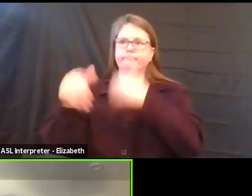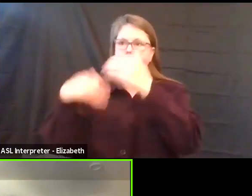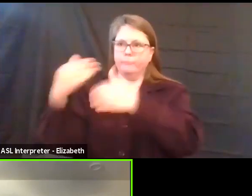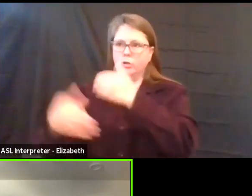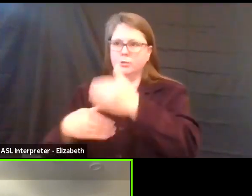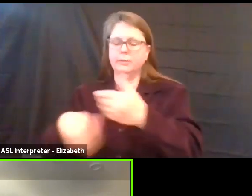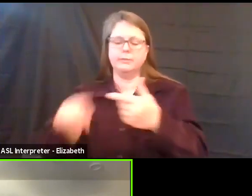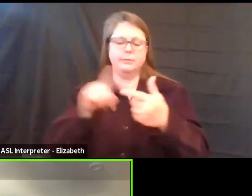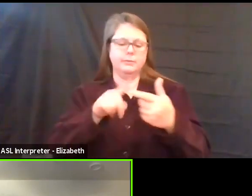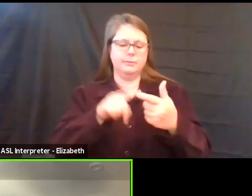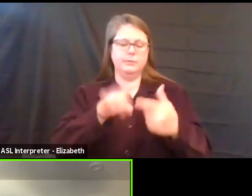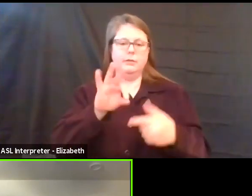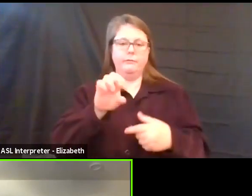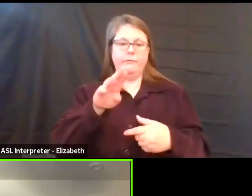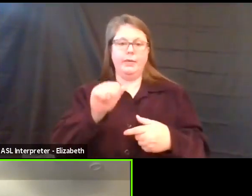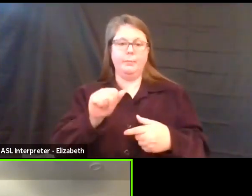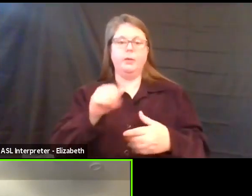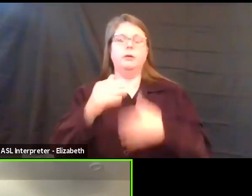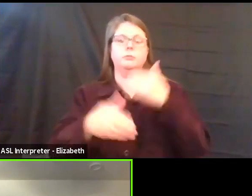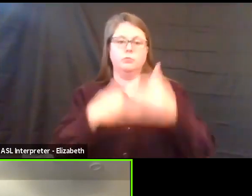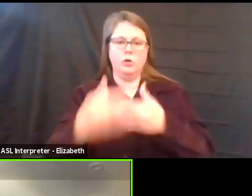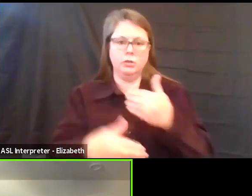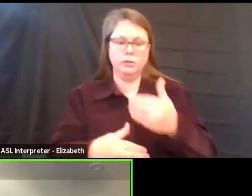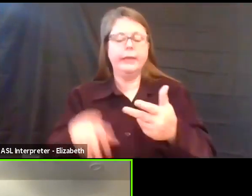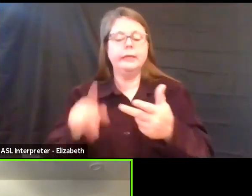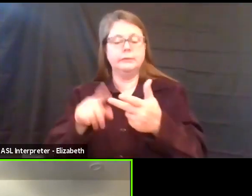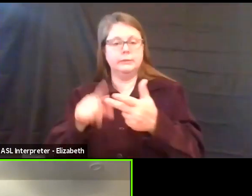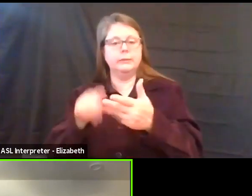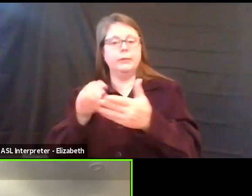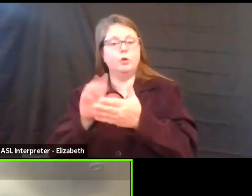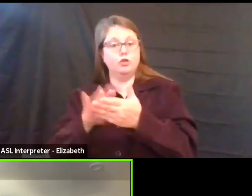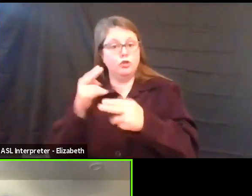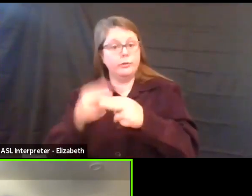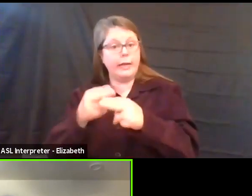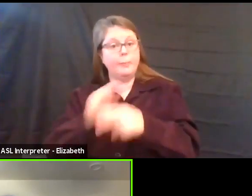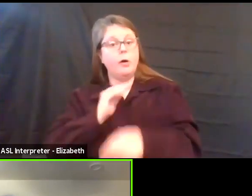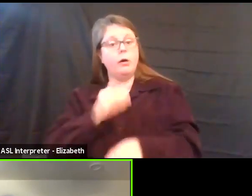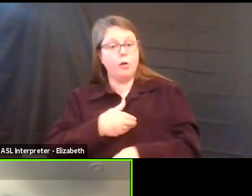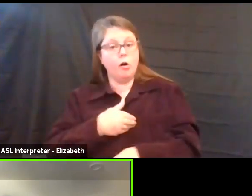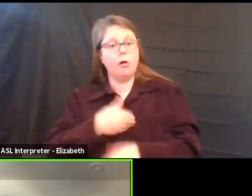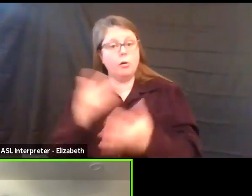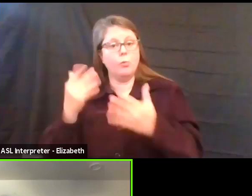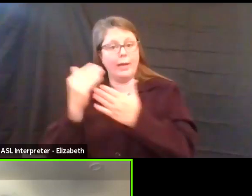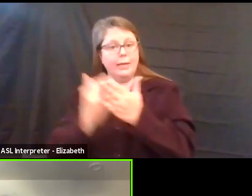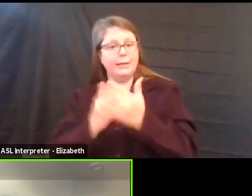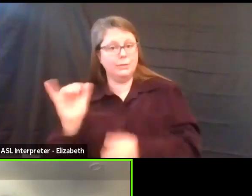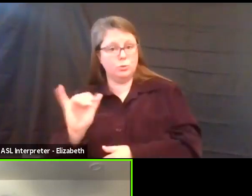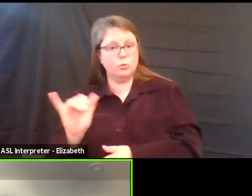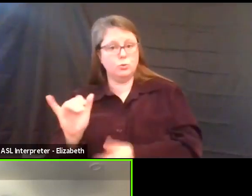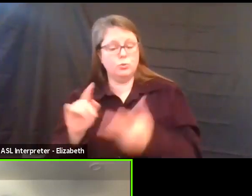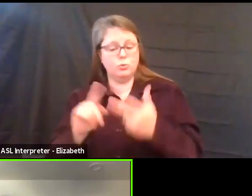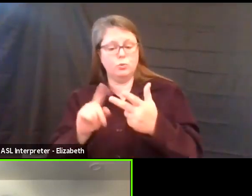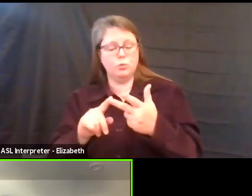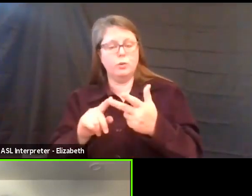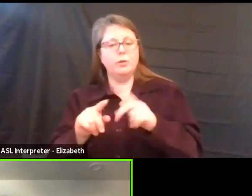list, but just know that we want to time it so that you can get all of the resources. And I see there was a question